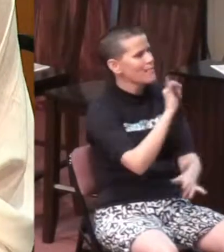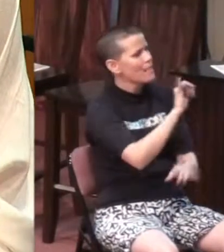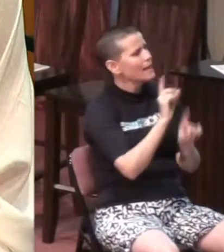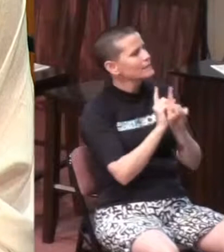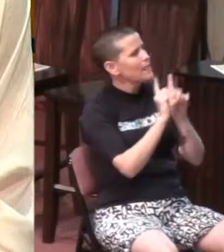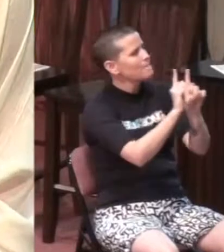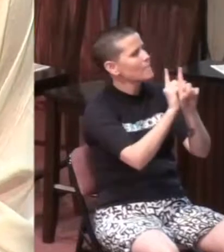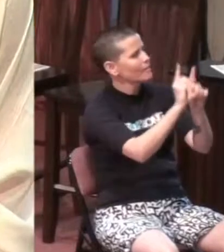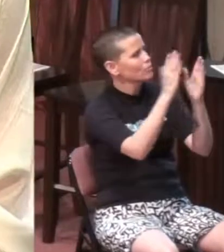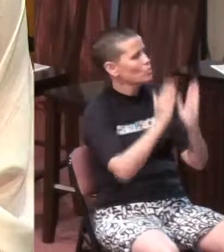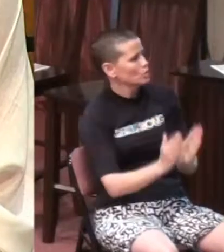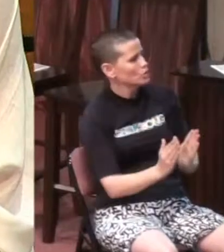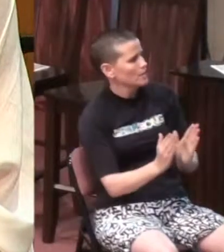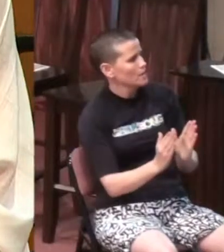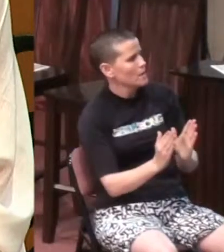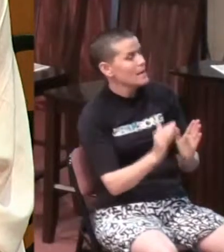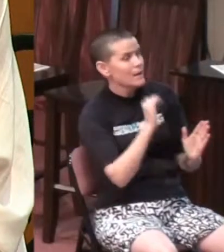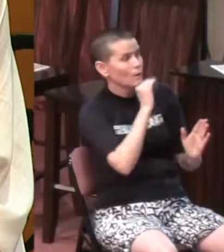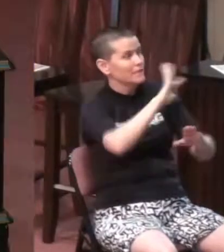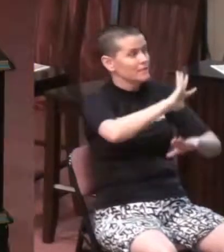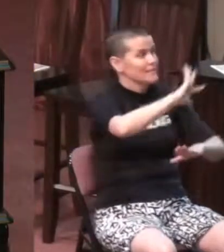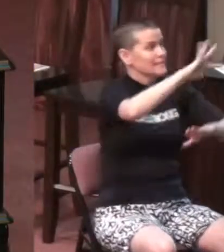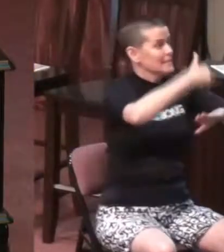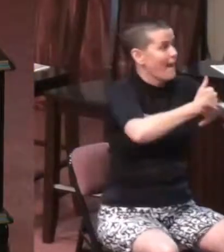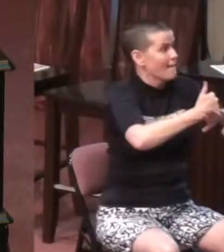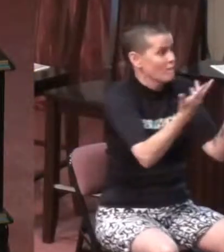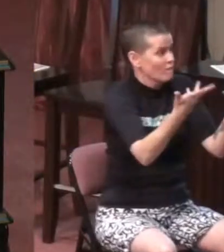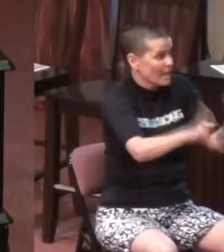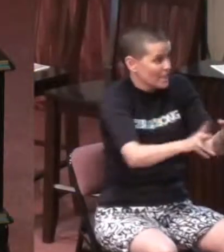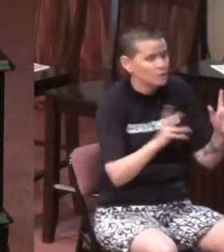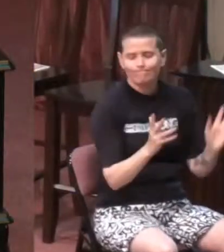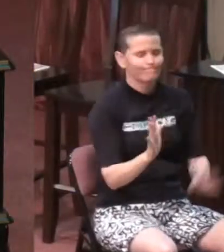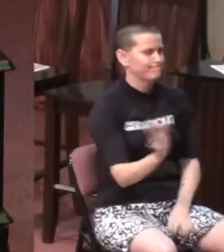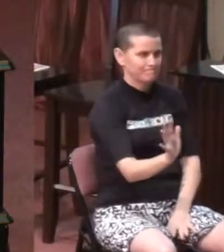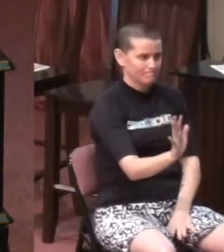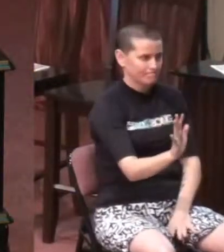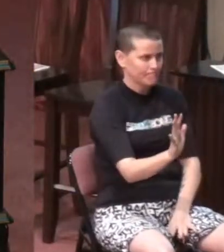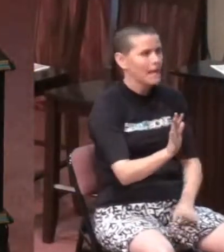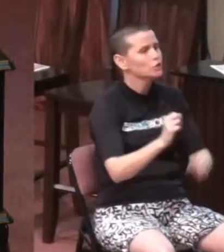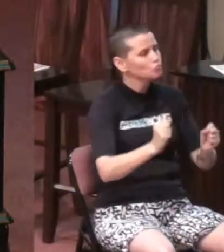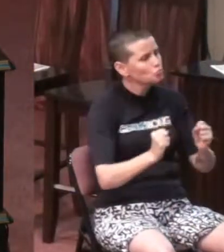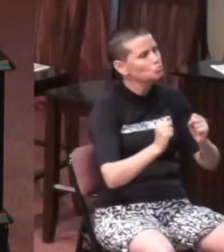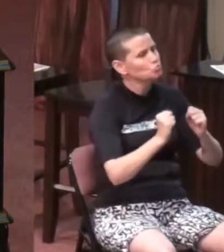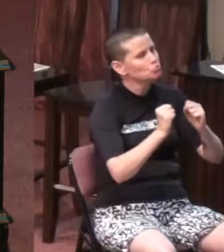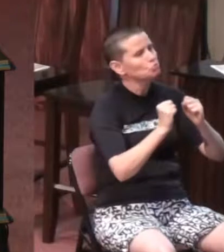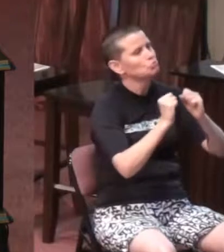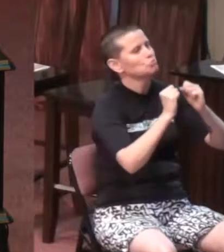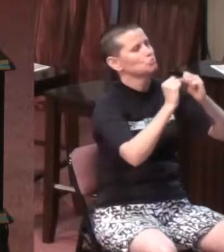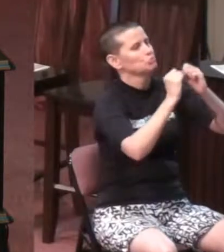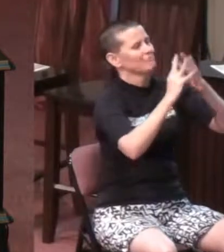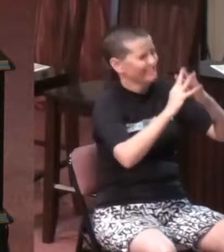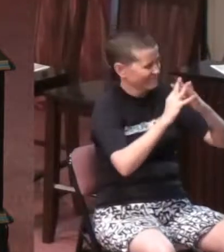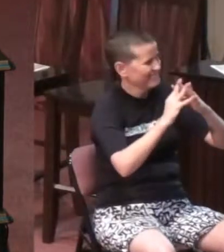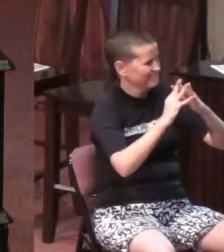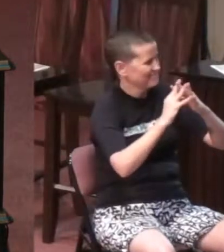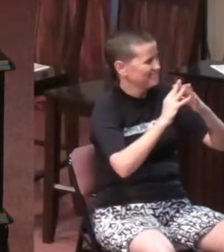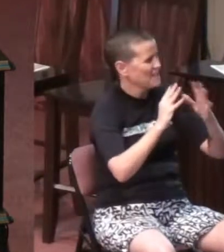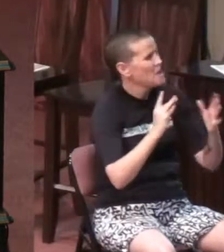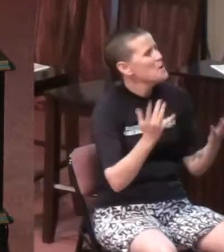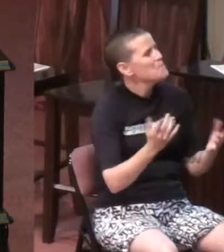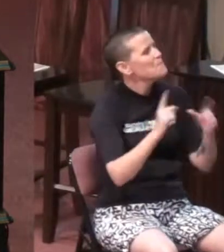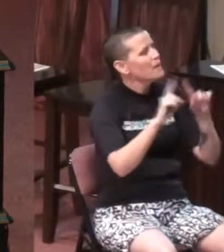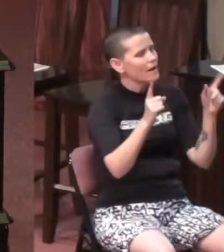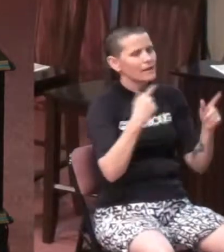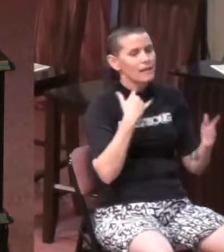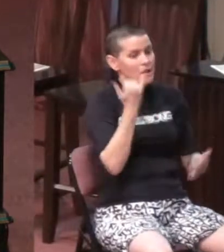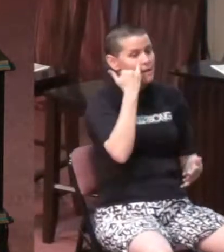being crafted. It's not yet ready, but if it speaks to your heart, if you've been on the spiritual journey for a while, touch base with Tammy in the foyer